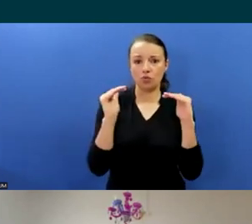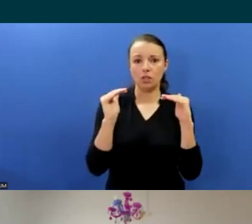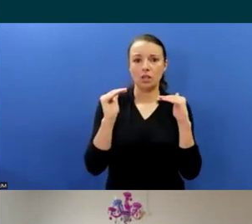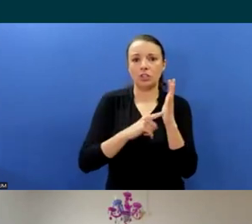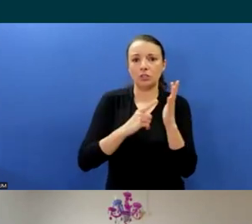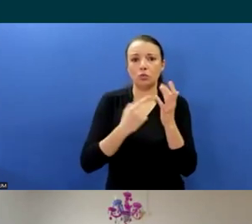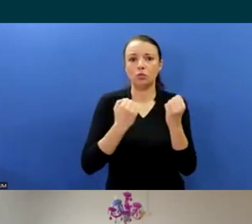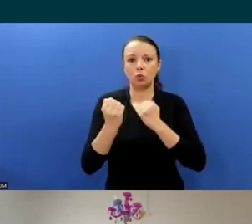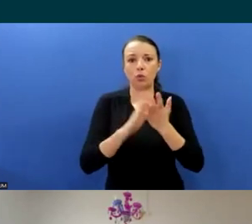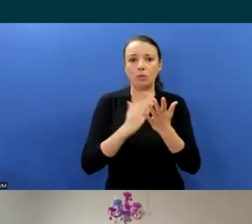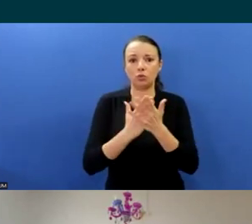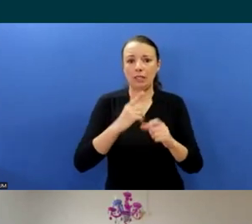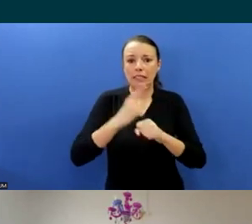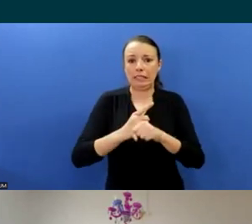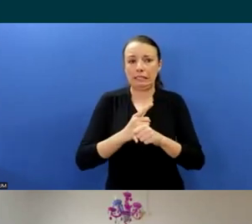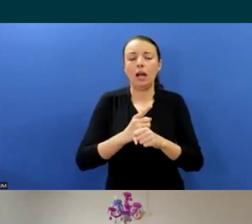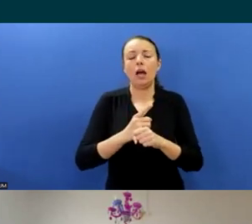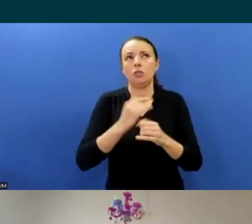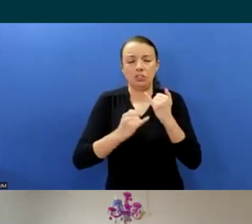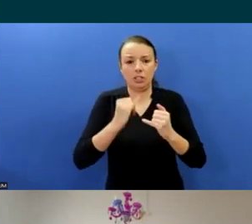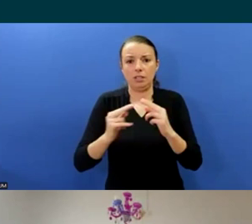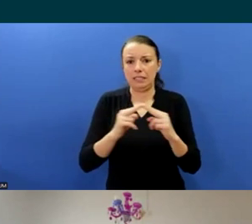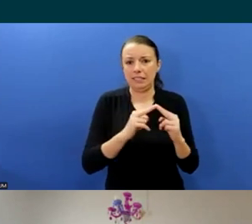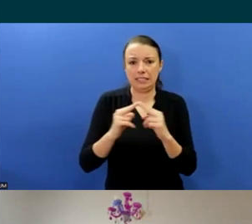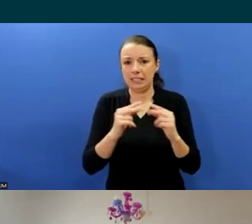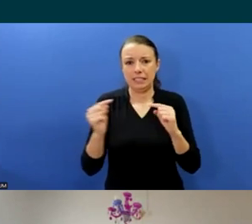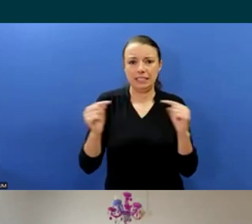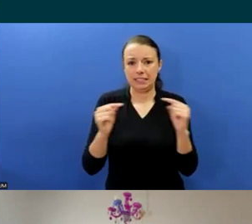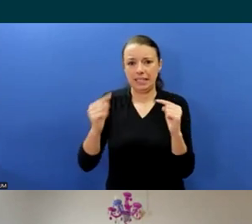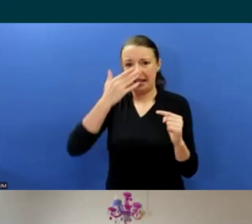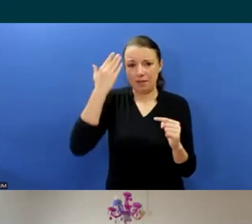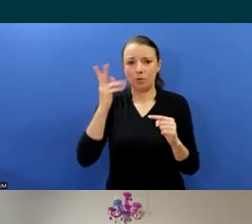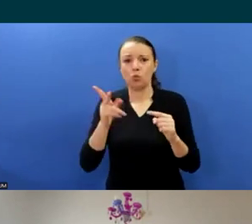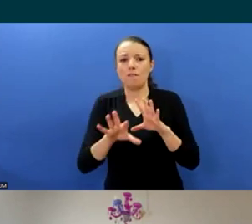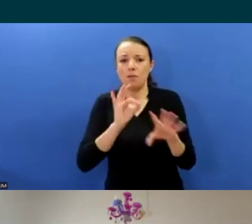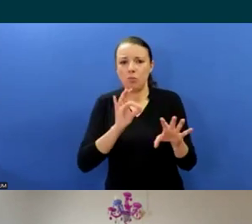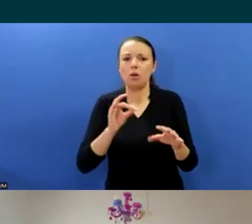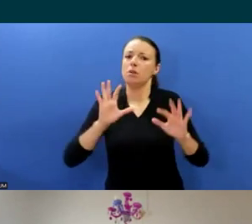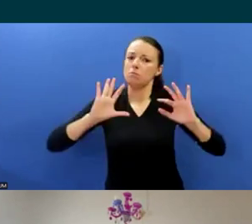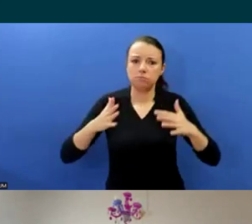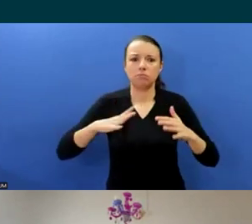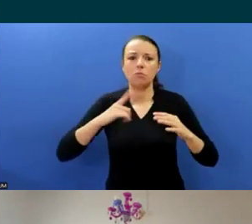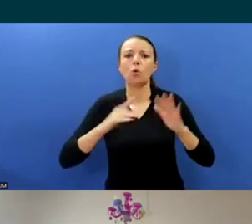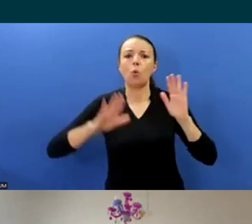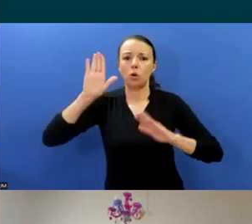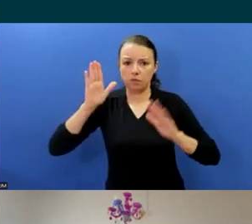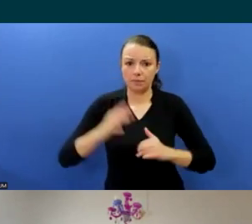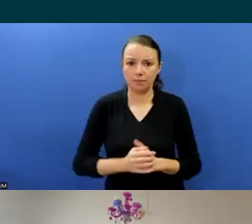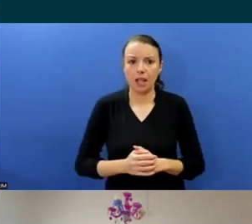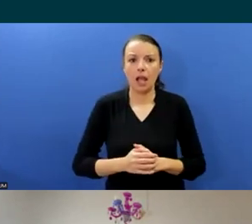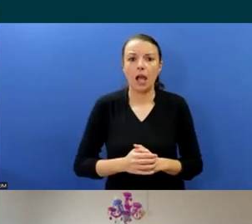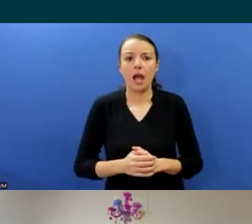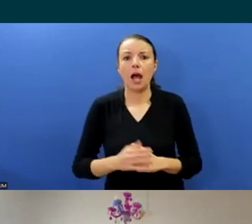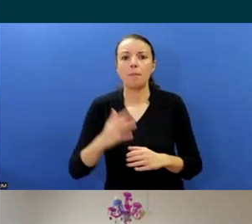that it's not a vote like 49% for and 51% against. This is not enough. It's